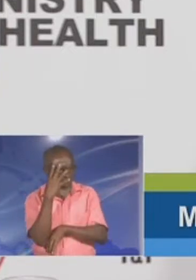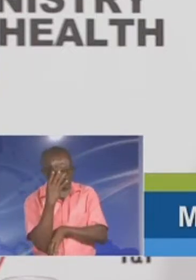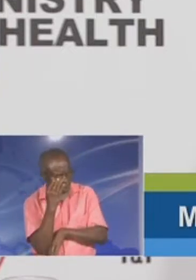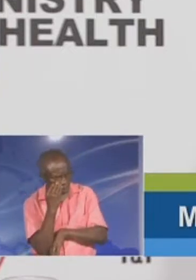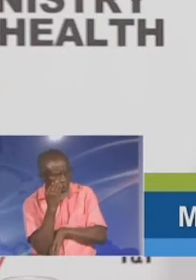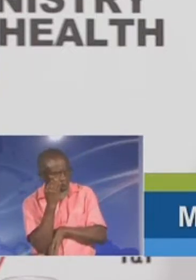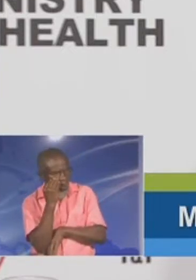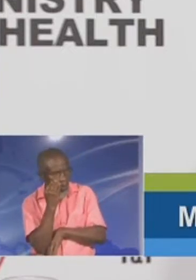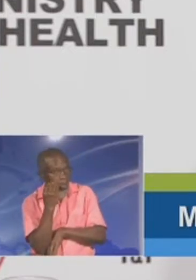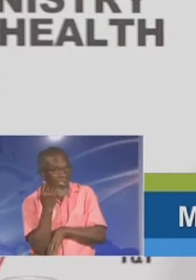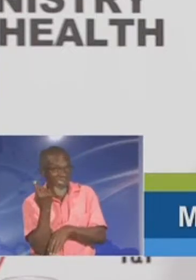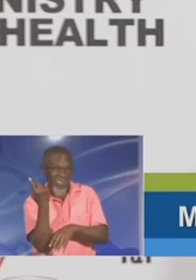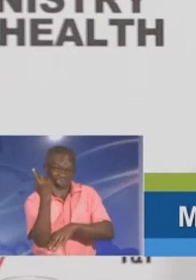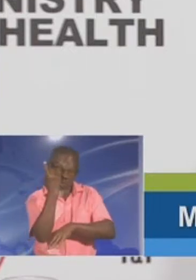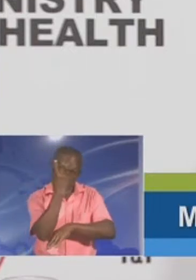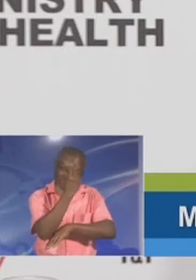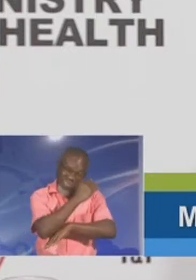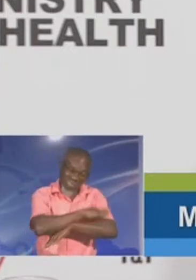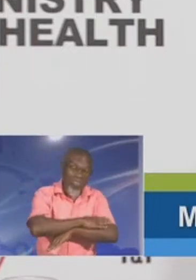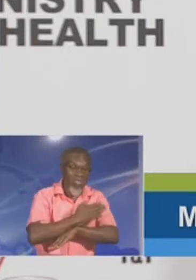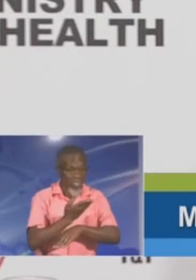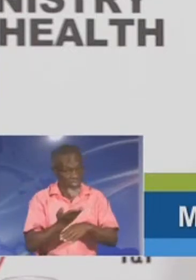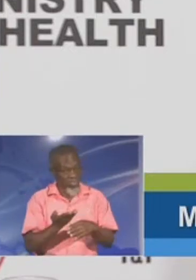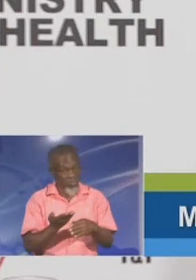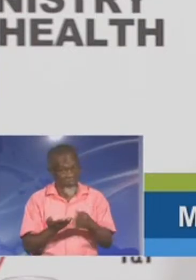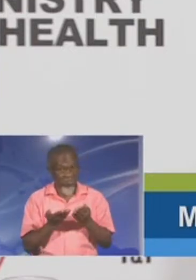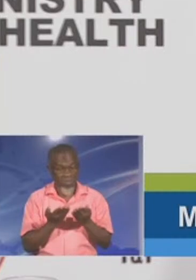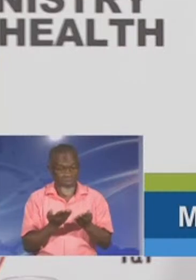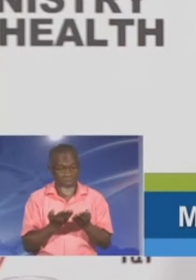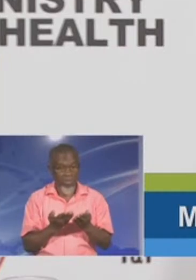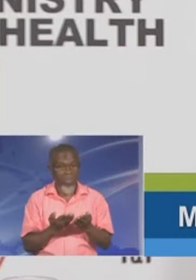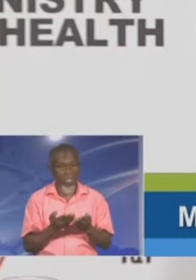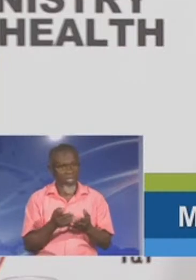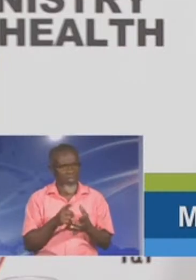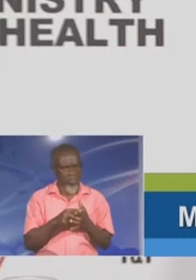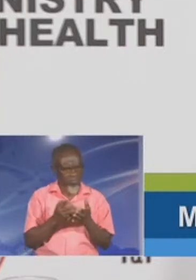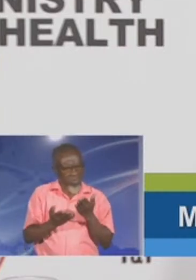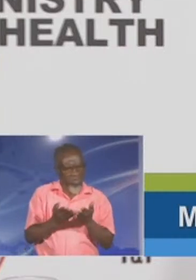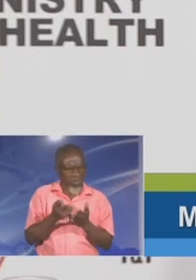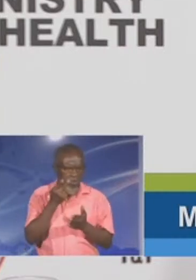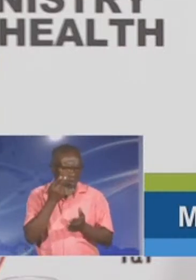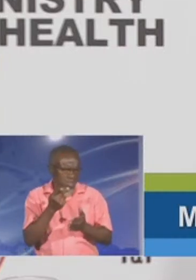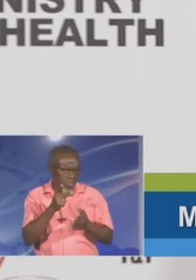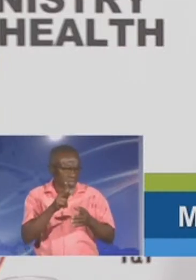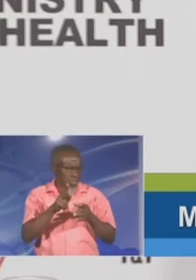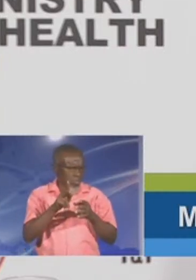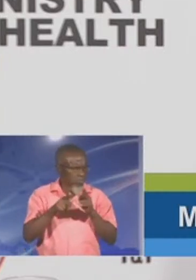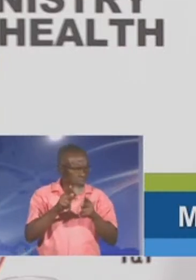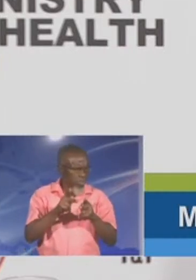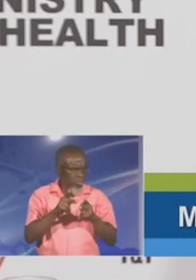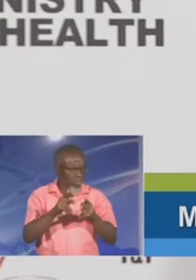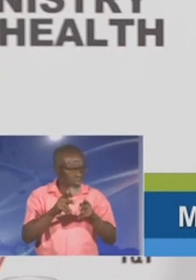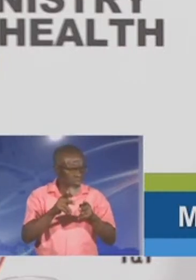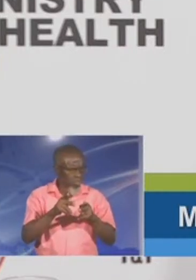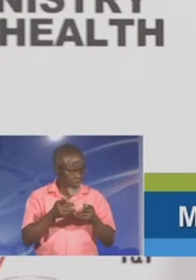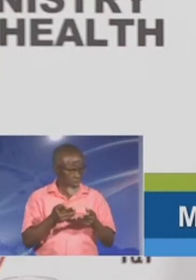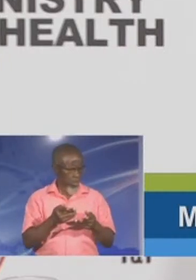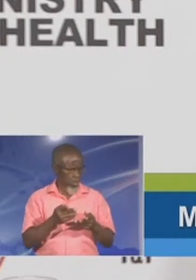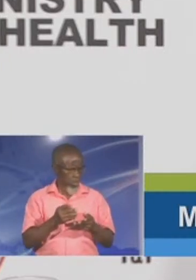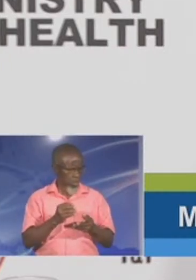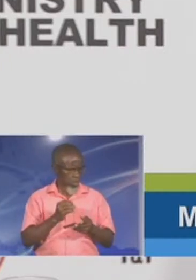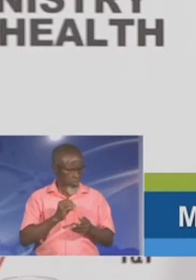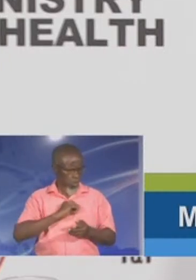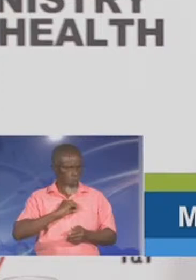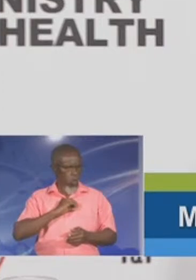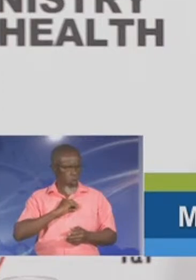everything. And very significant, sometimes they start to give away stuff, and that is often a flag, right? They may write a